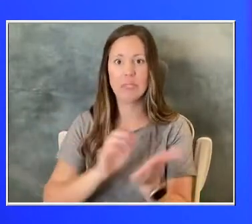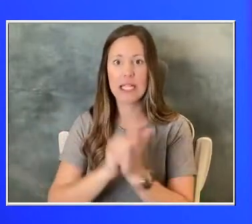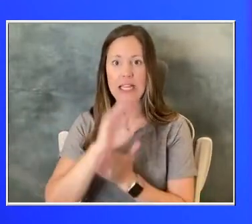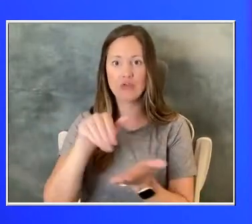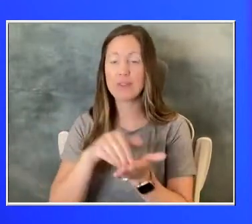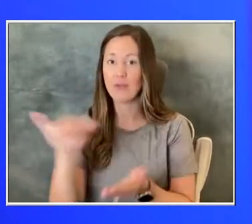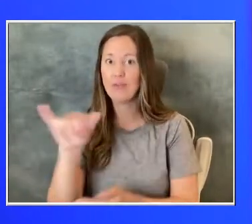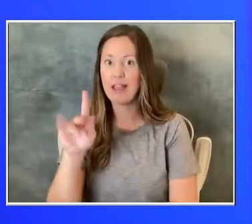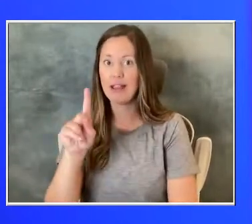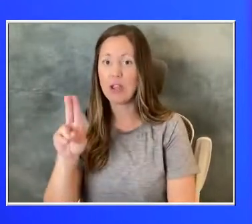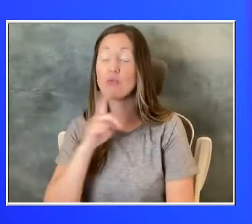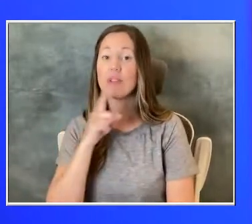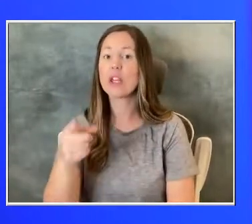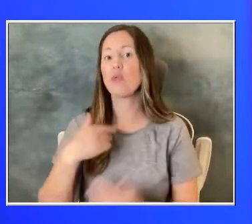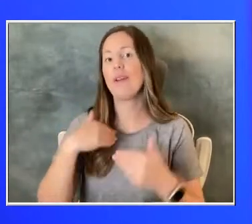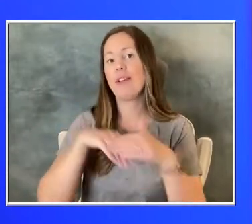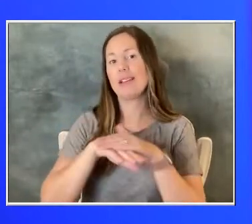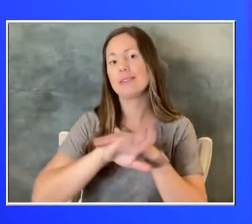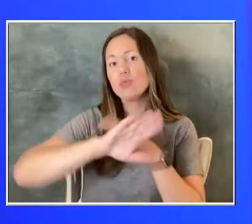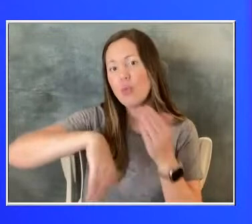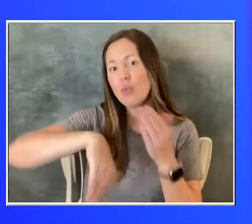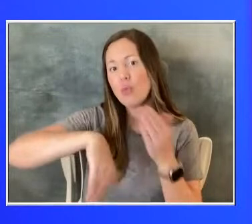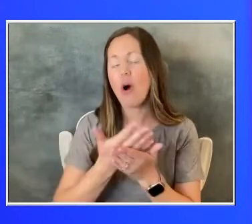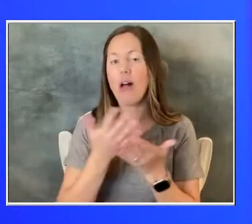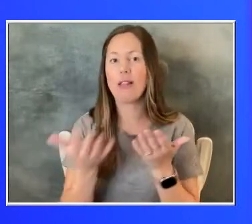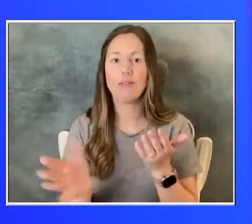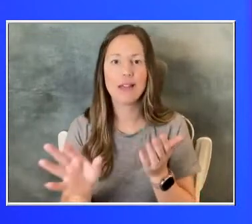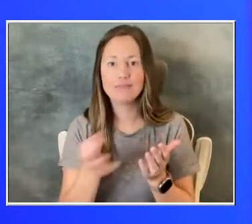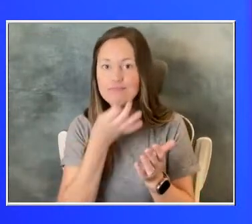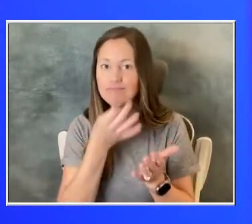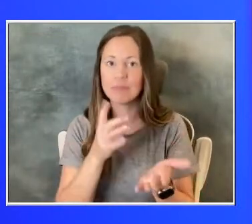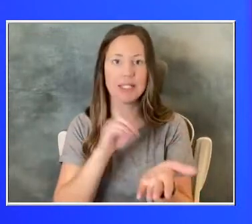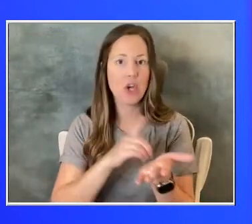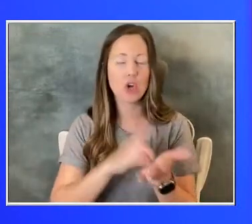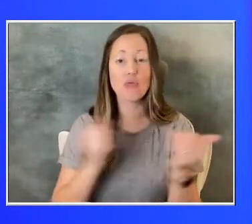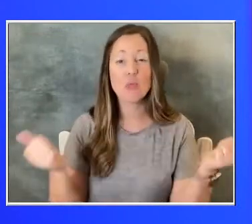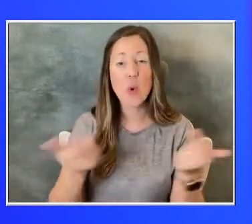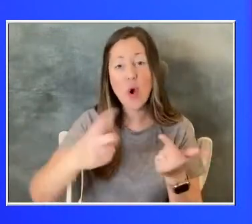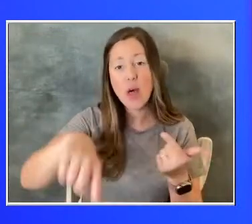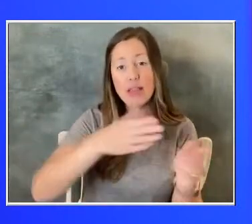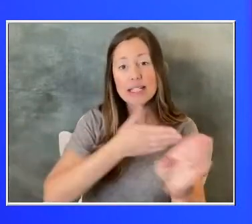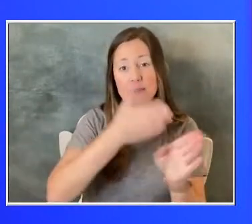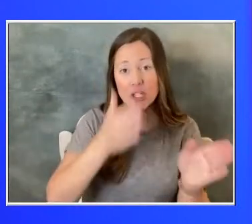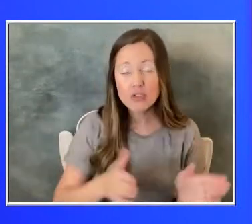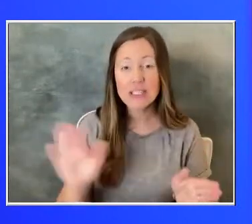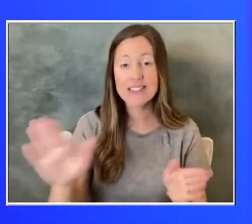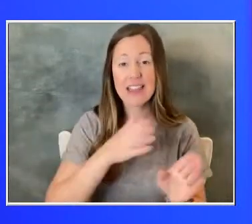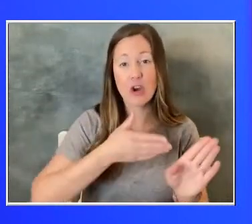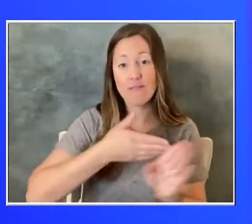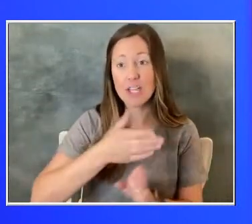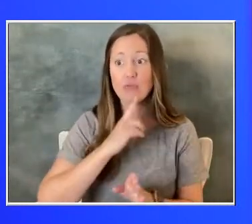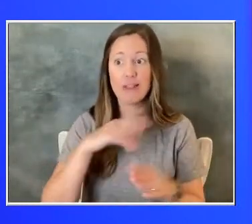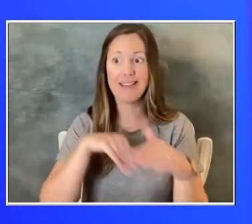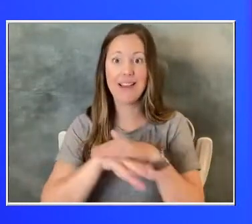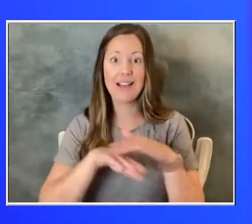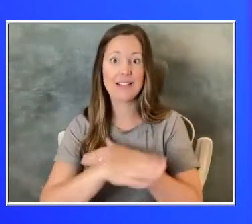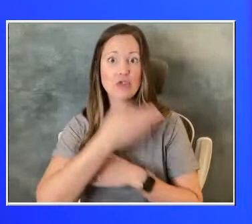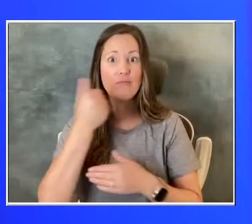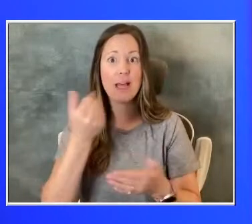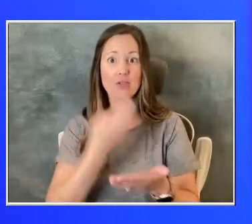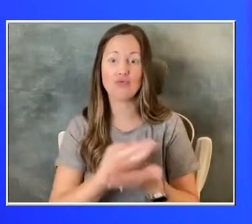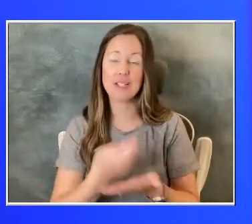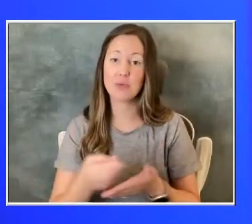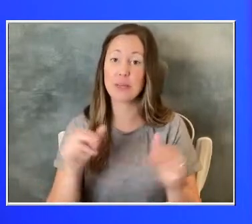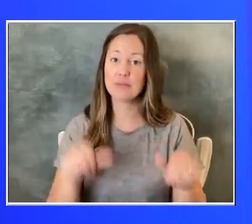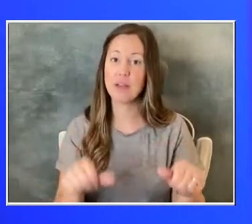to all of the experts. All of the experts here are specialists in their field, and you have access to the best resources. So you're